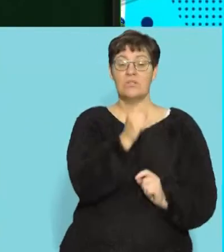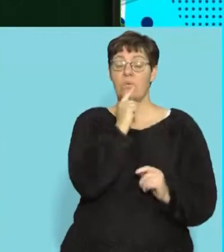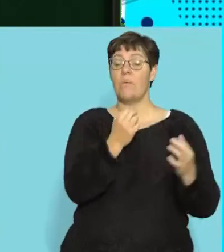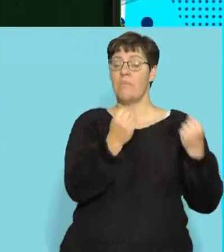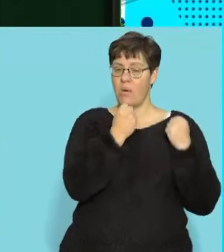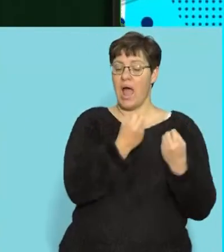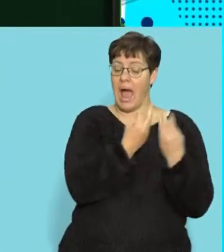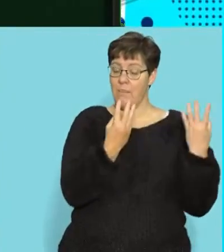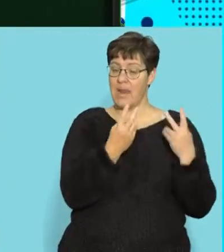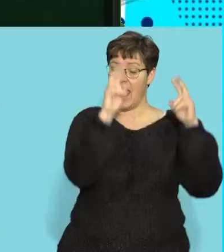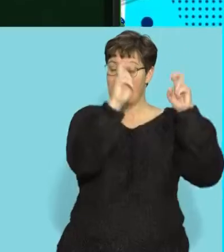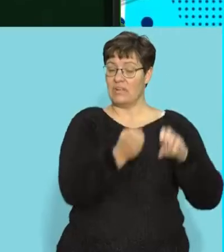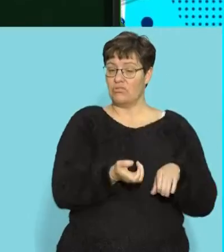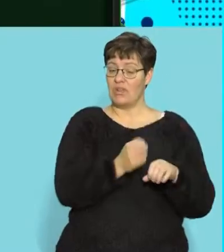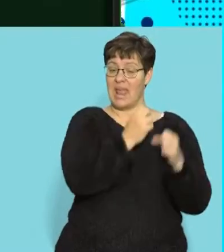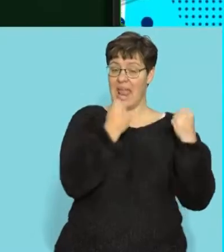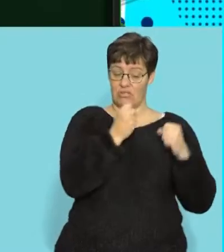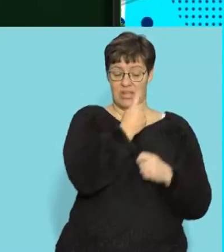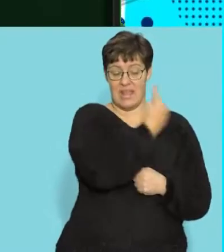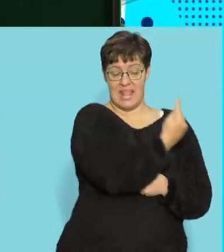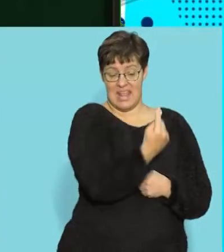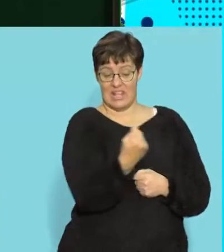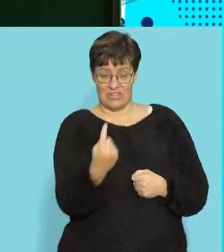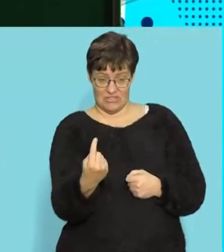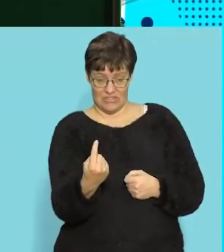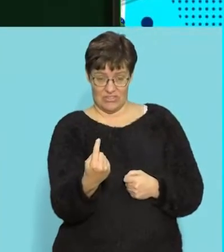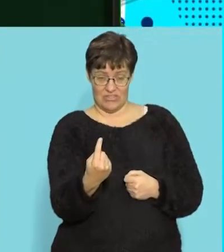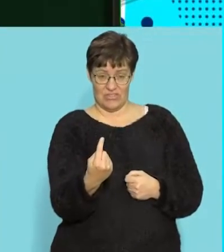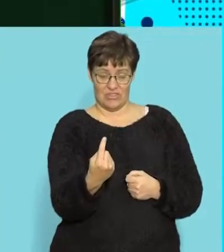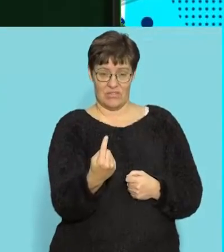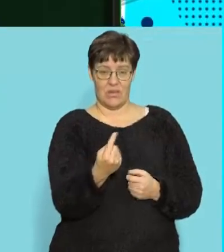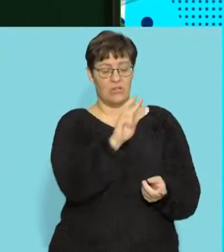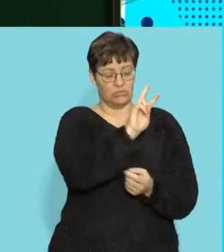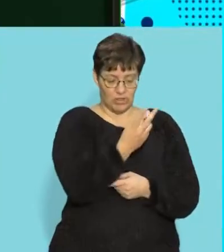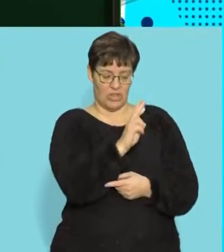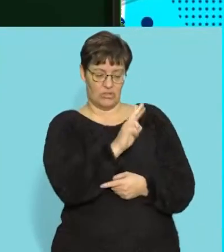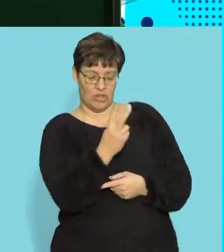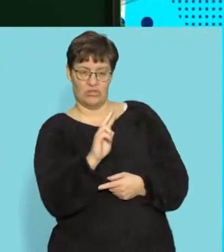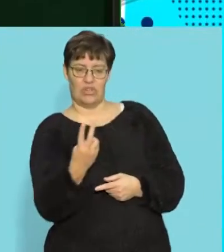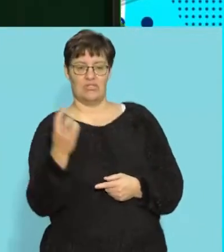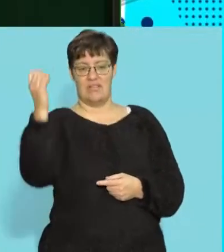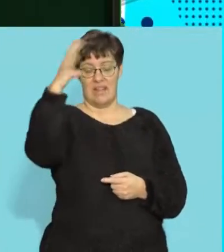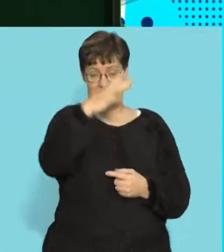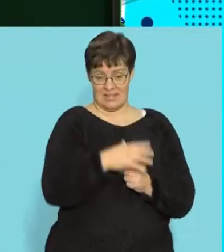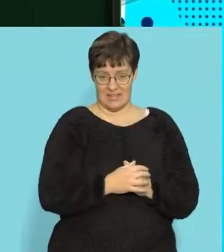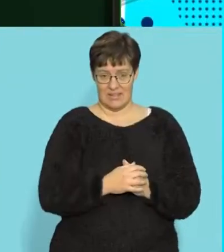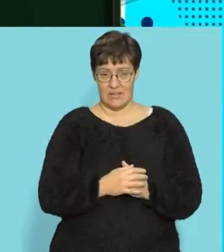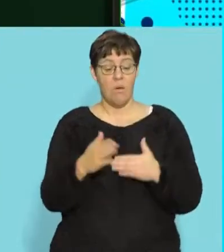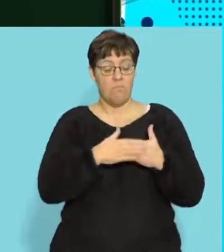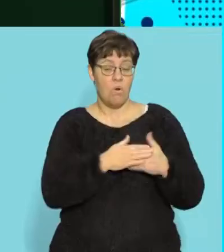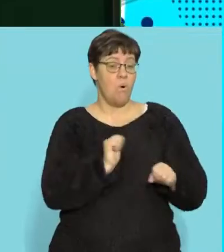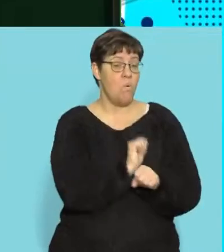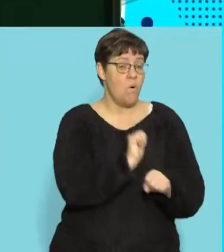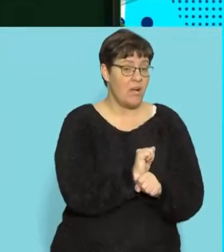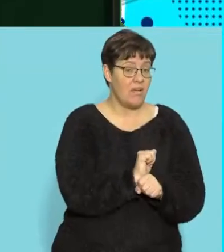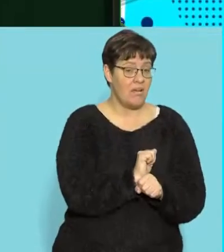with the amount of electrical energy that each of those light bulbs actually, you know, transforms into light, okay? The more